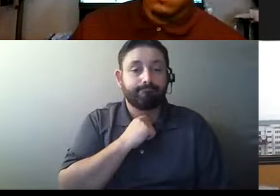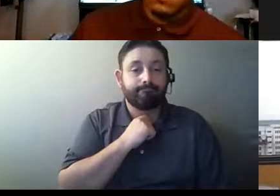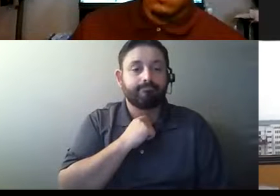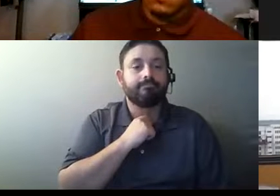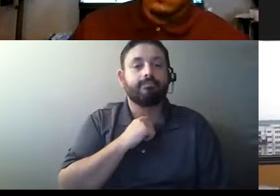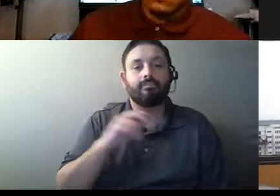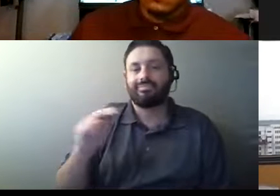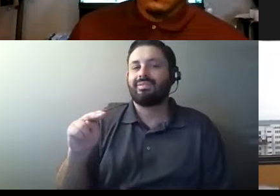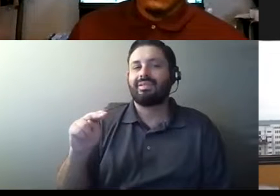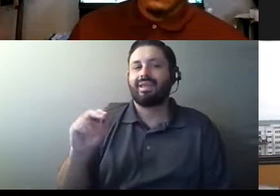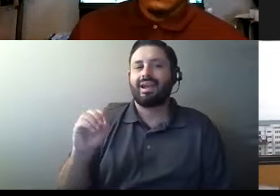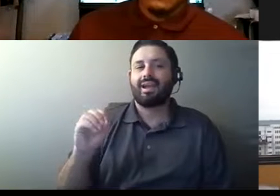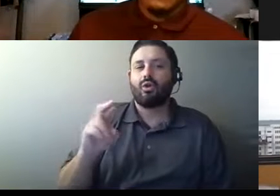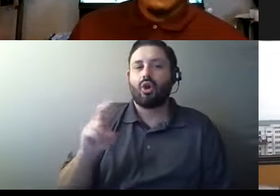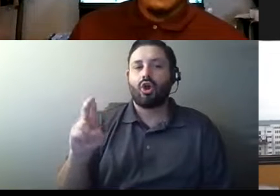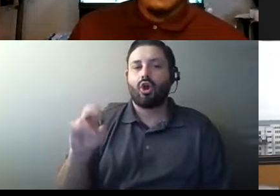Norris Tyrone Darden.